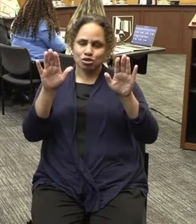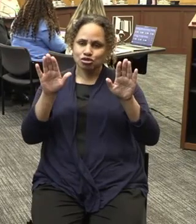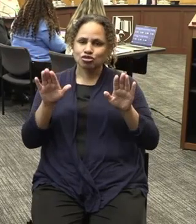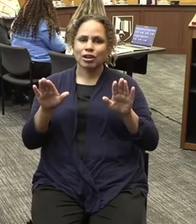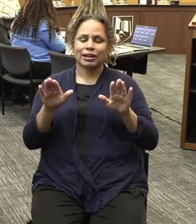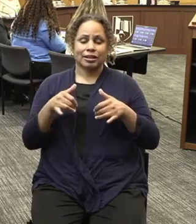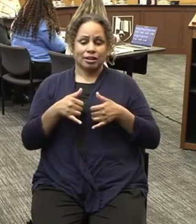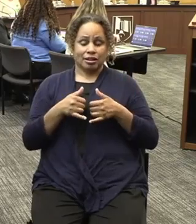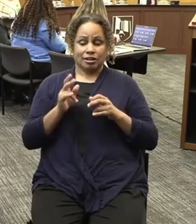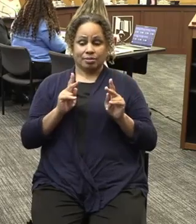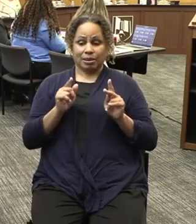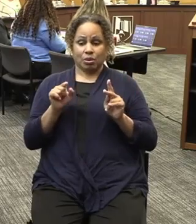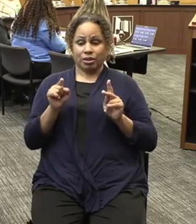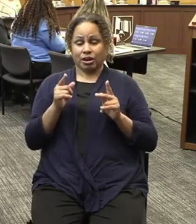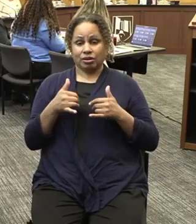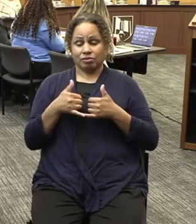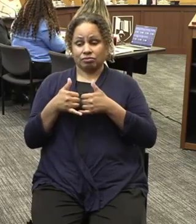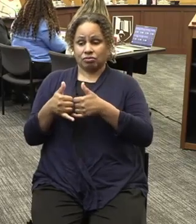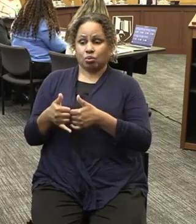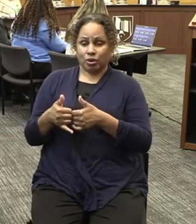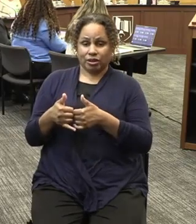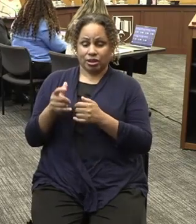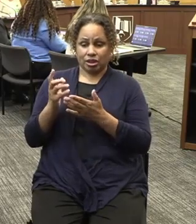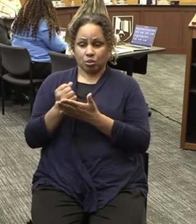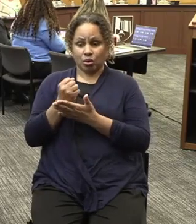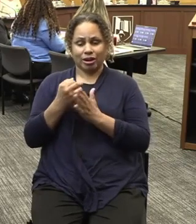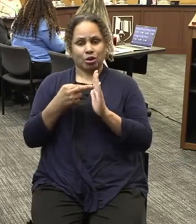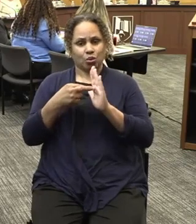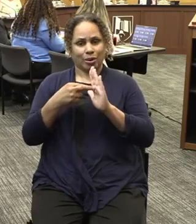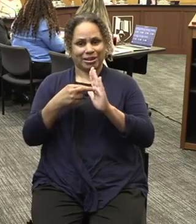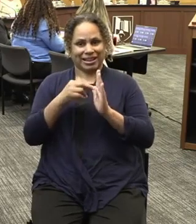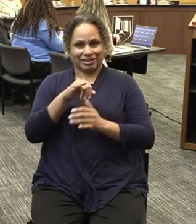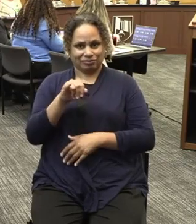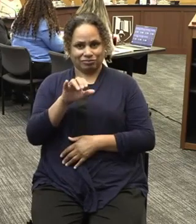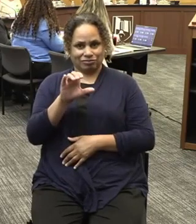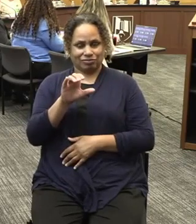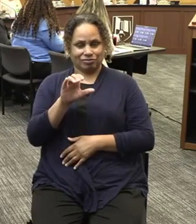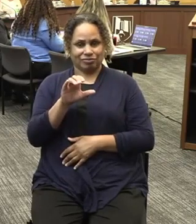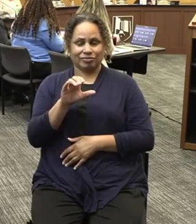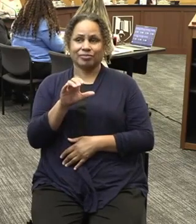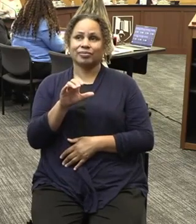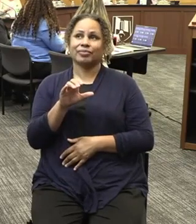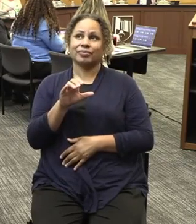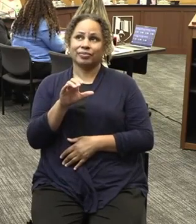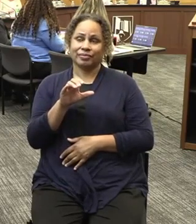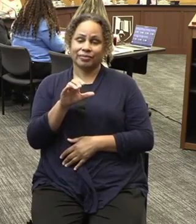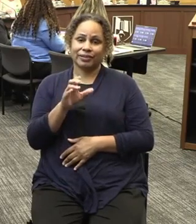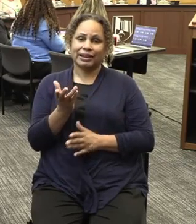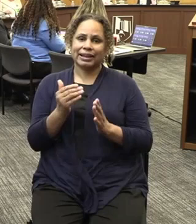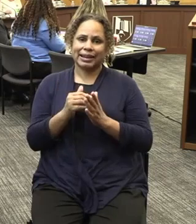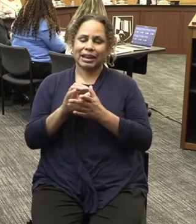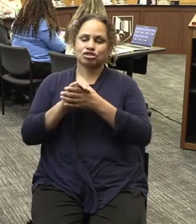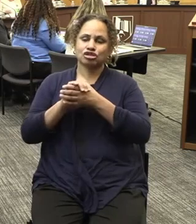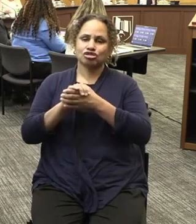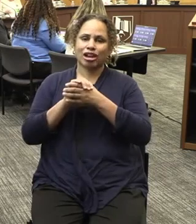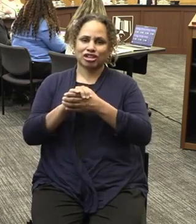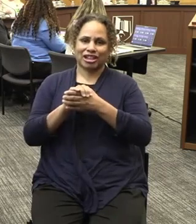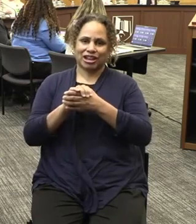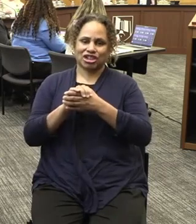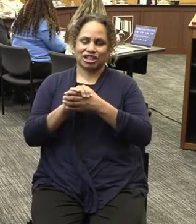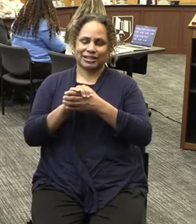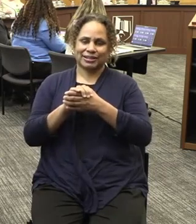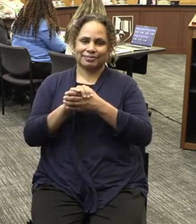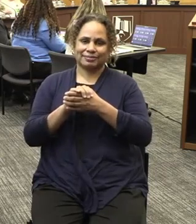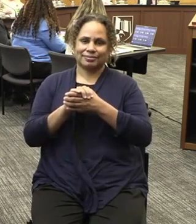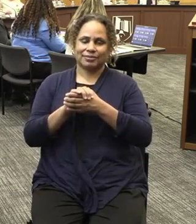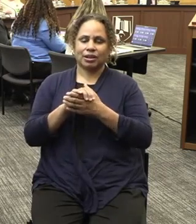winners and nominees representing Joliet Junior College. So again, congratulations